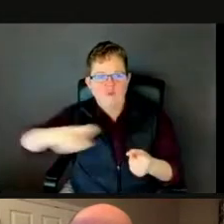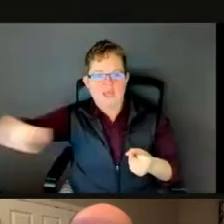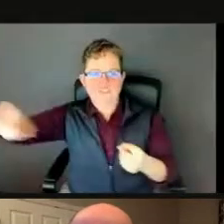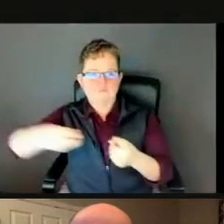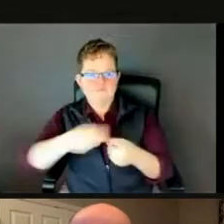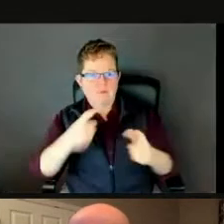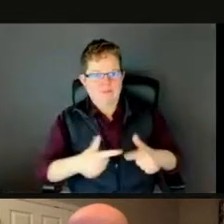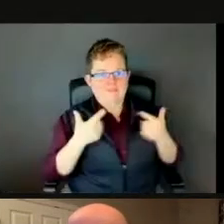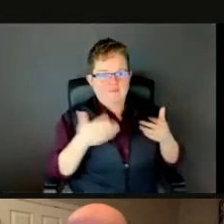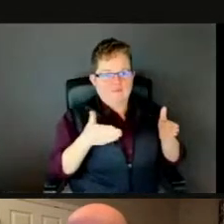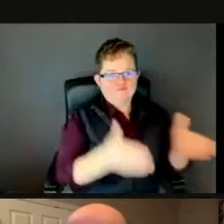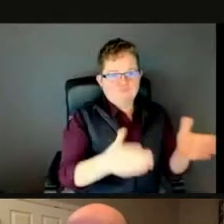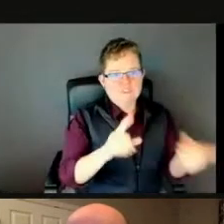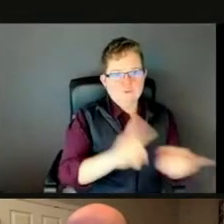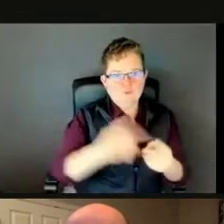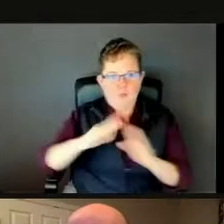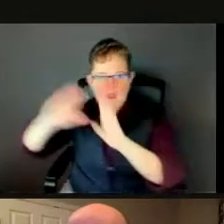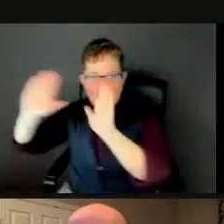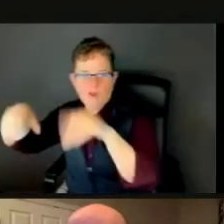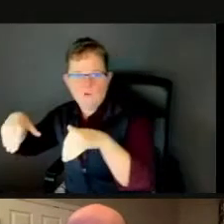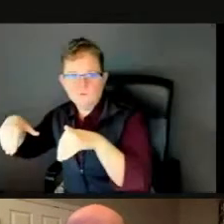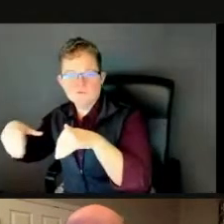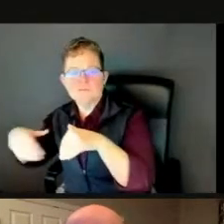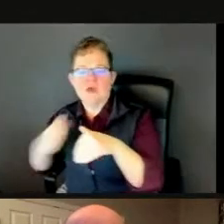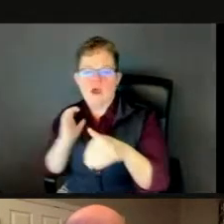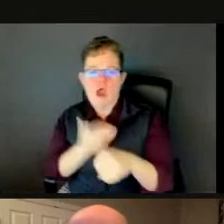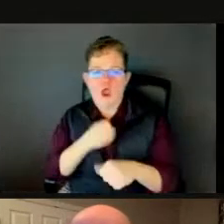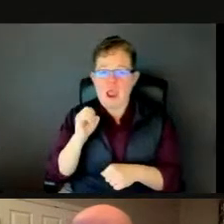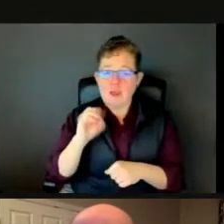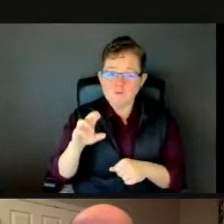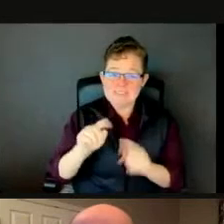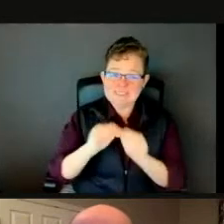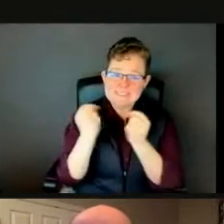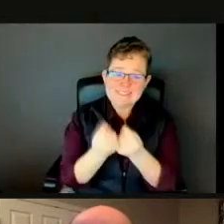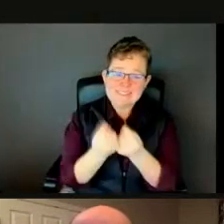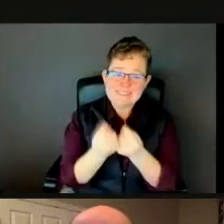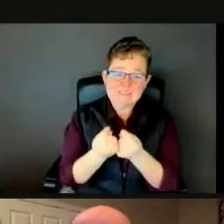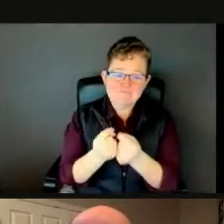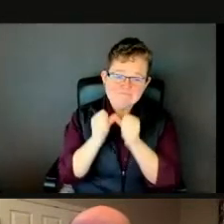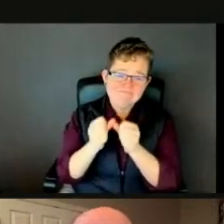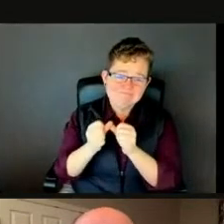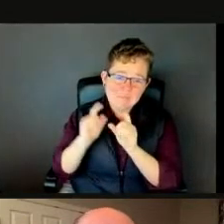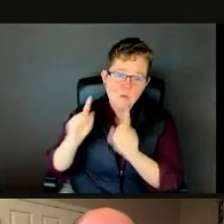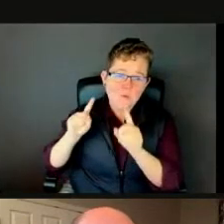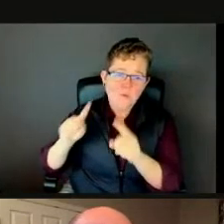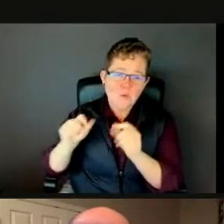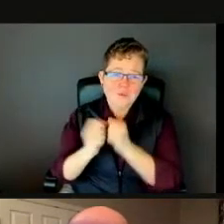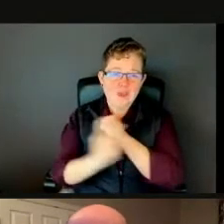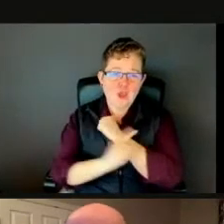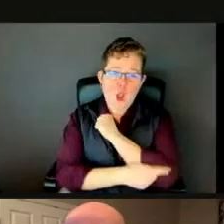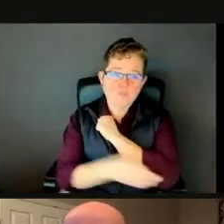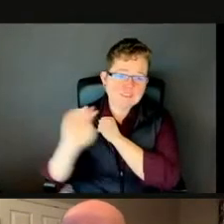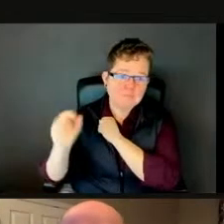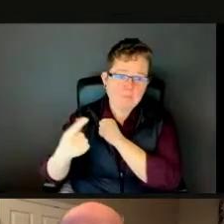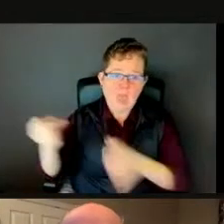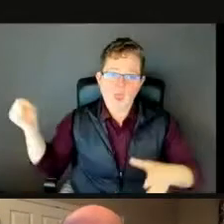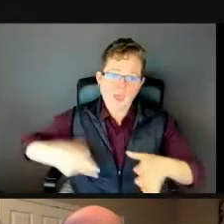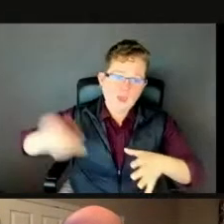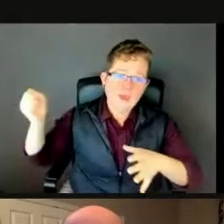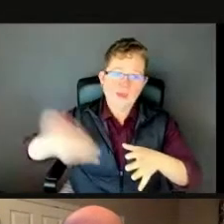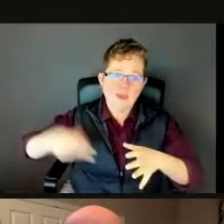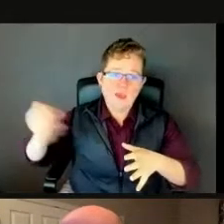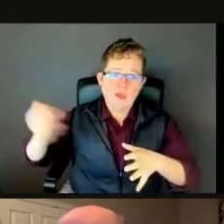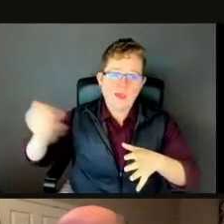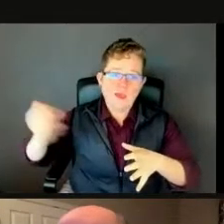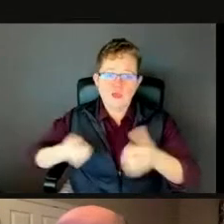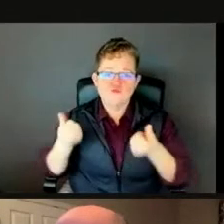into housing. And I can tell you that our outreach team is out there continuously with garbage bags and continuing to try to help